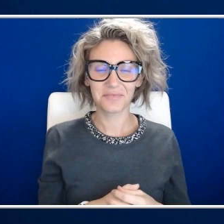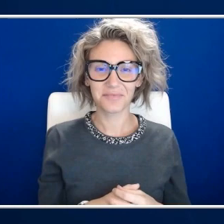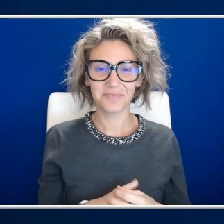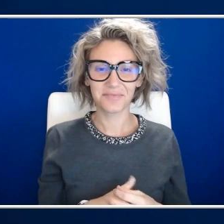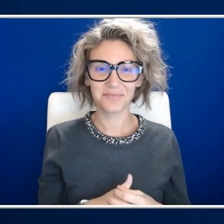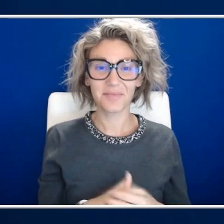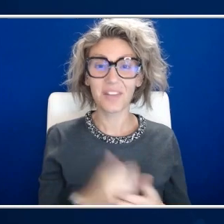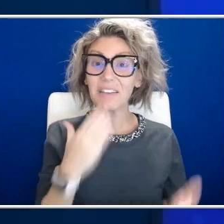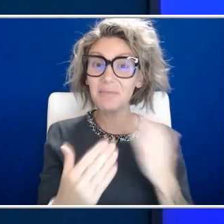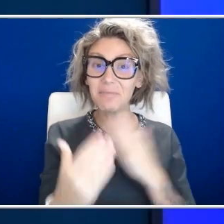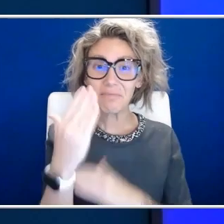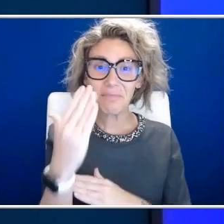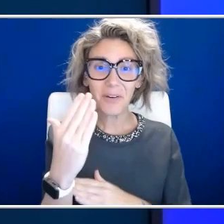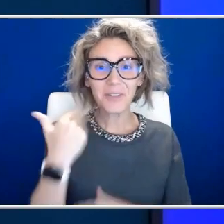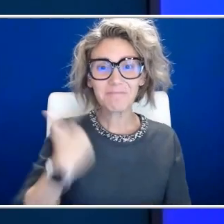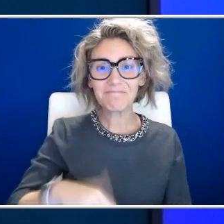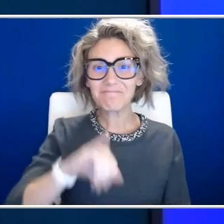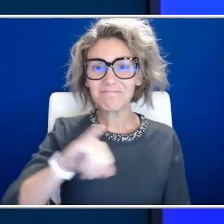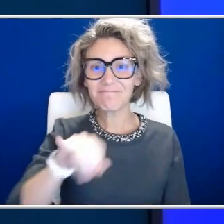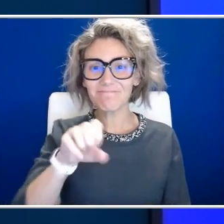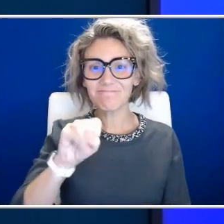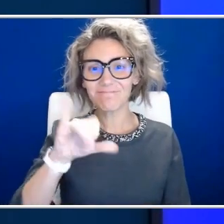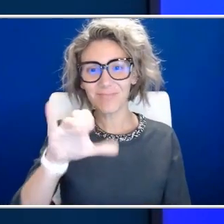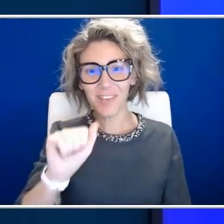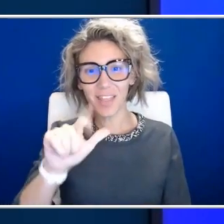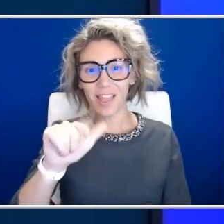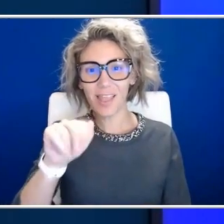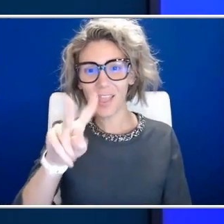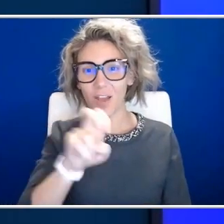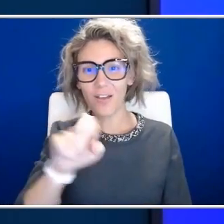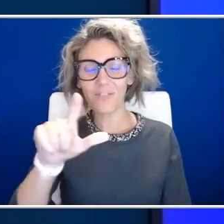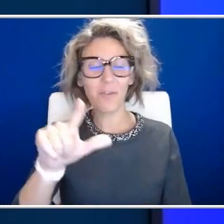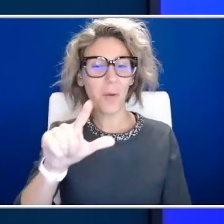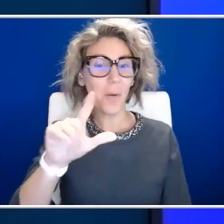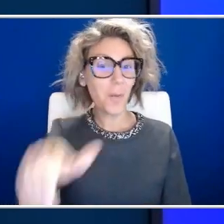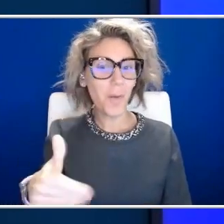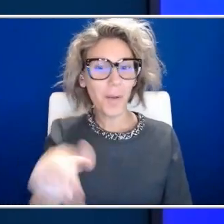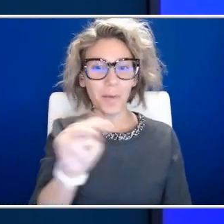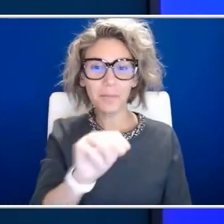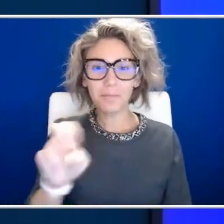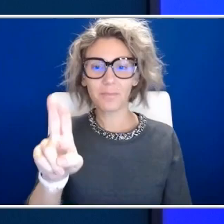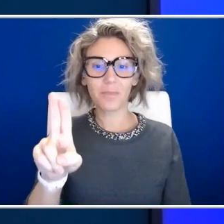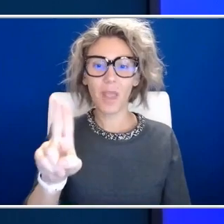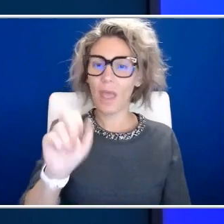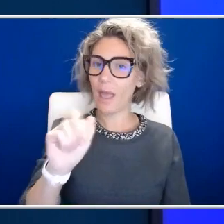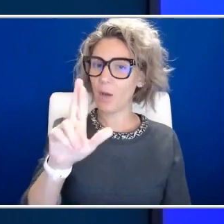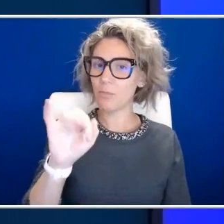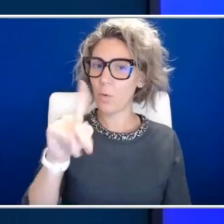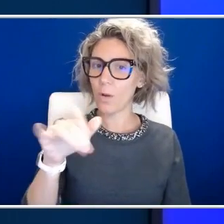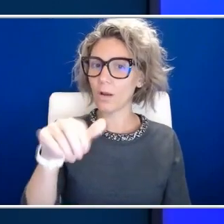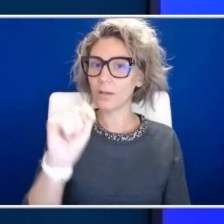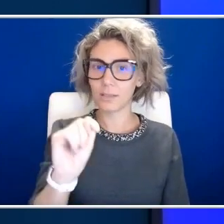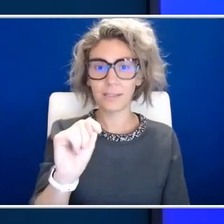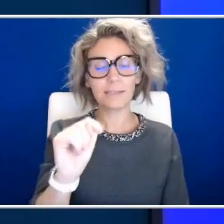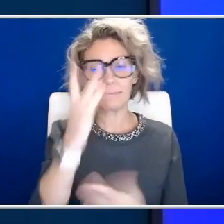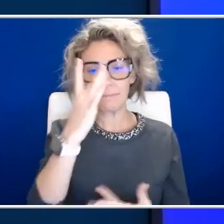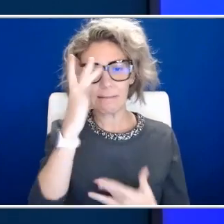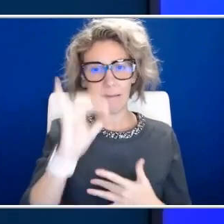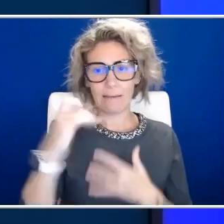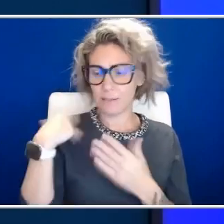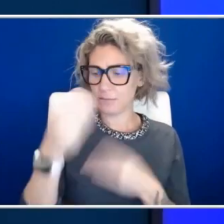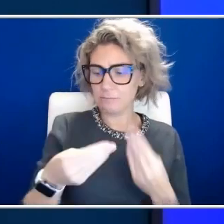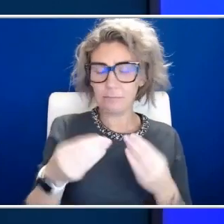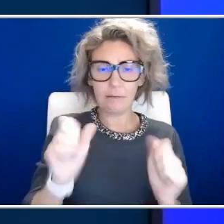Good morning. I'm Jessica Lovell, and welcome to the Morning Medical Update. Alport disease is genetic. It can lead to kidney disease